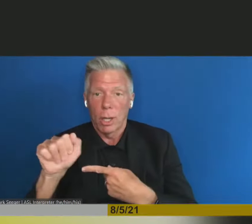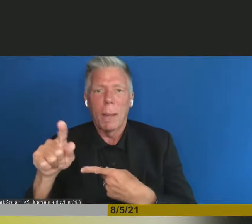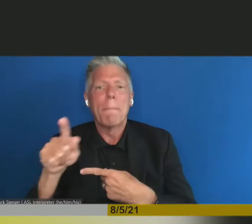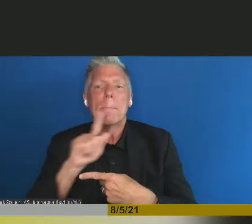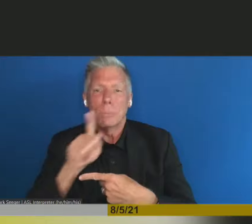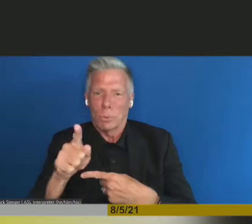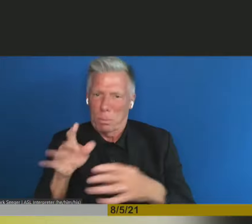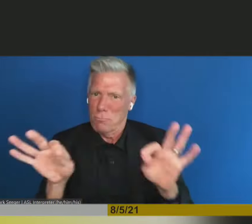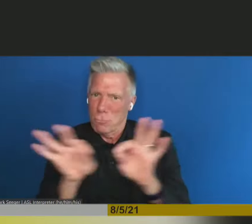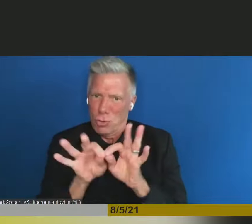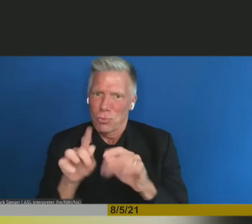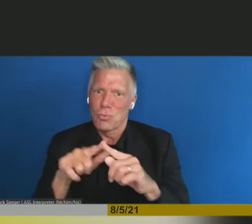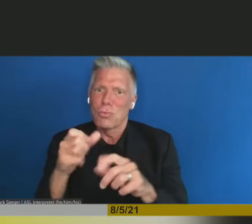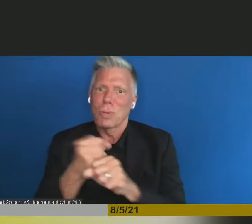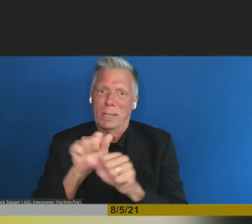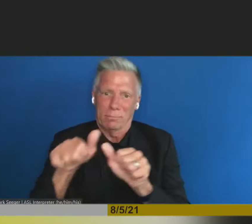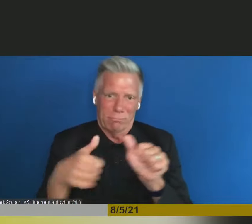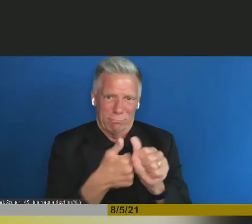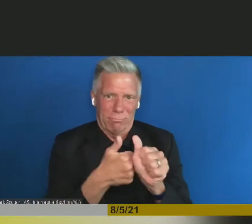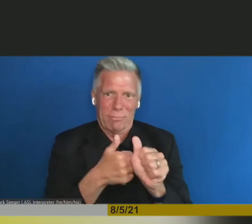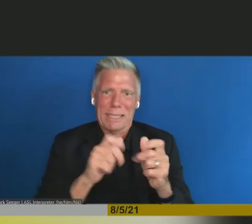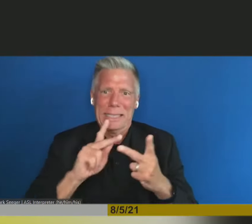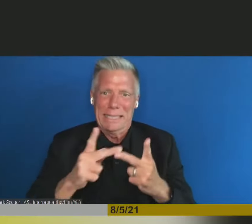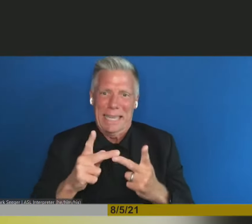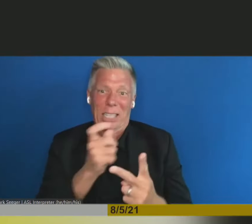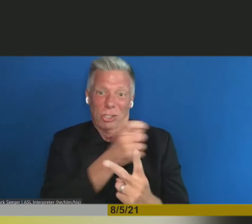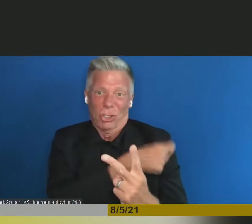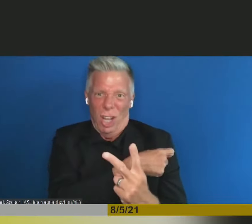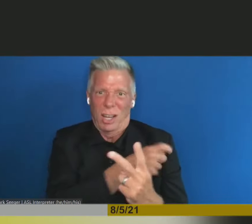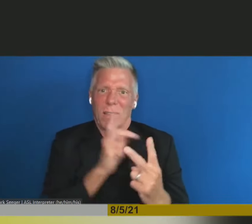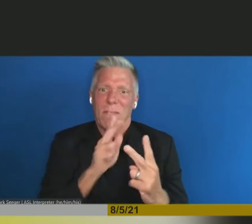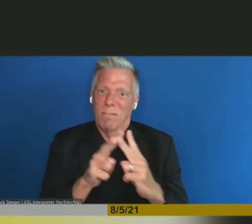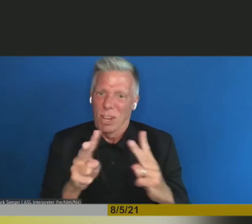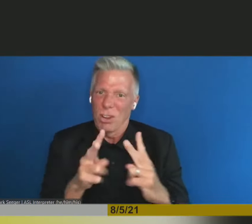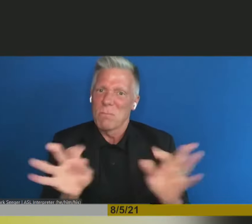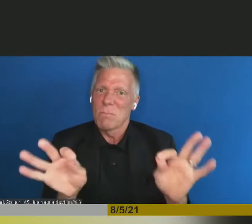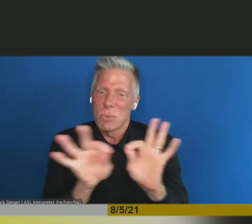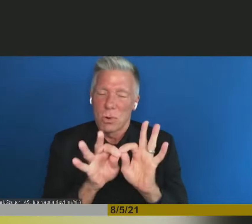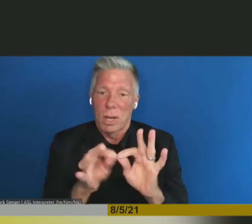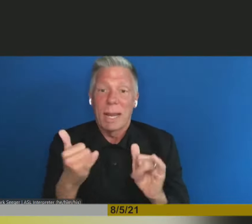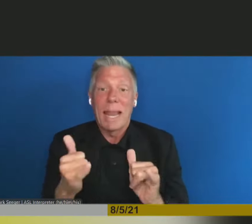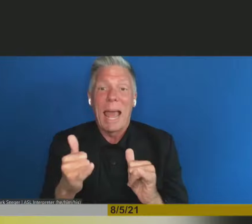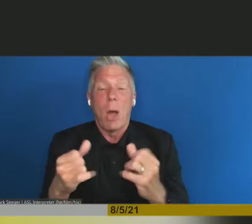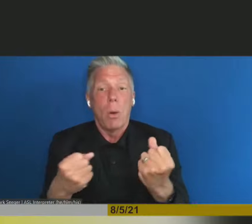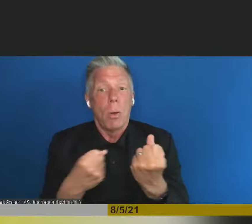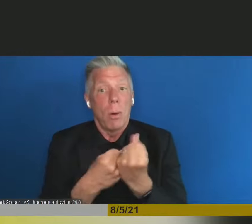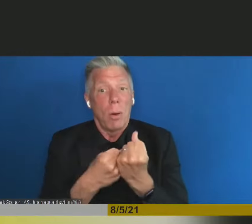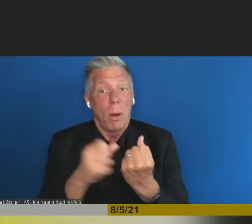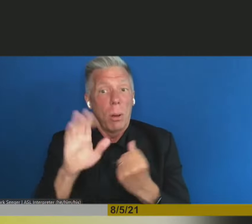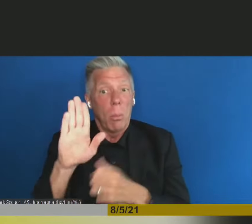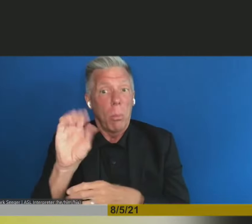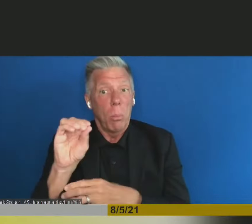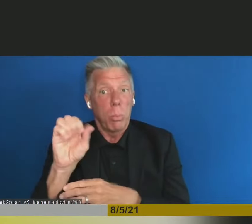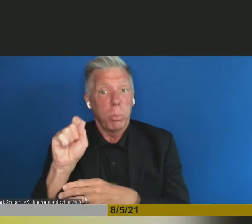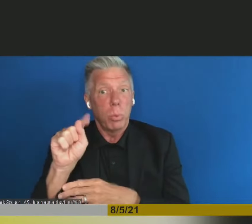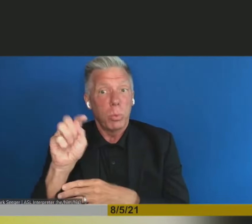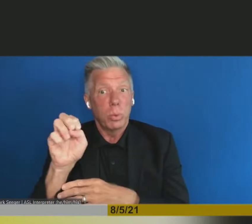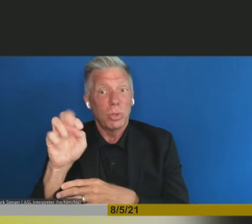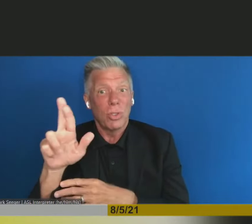shot. To the question of boosters, there is currently